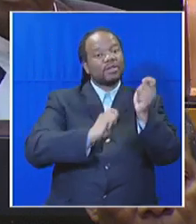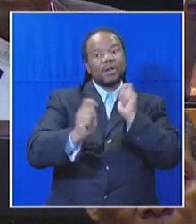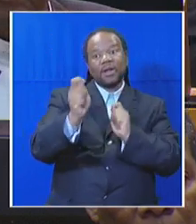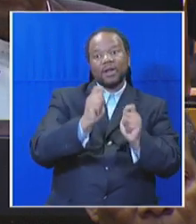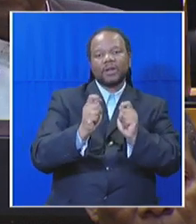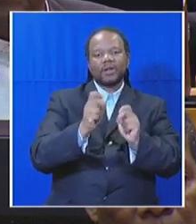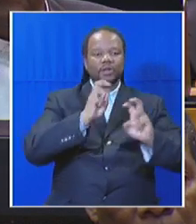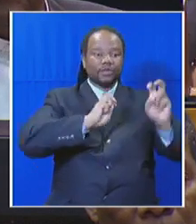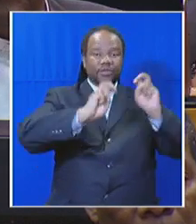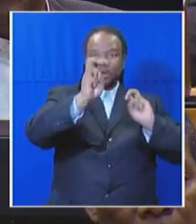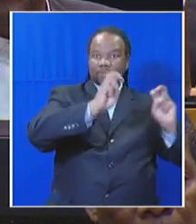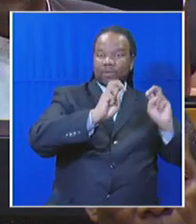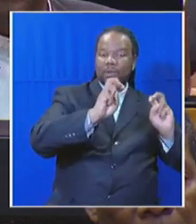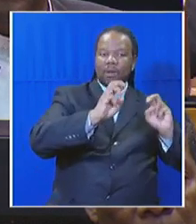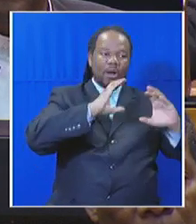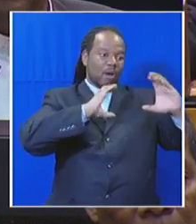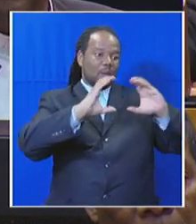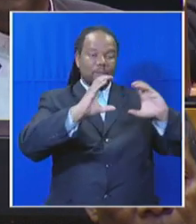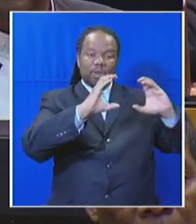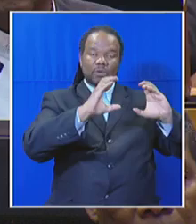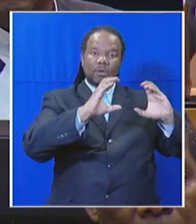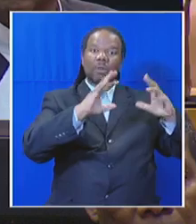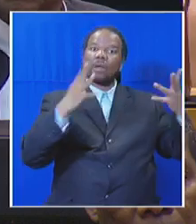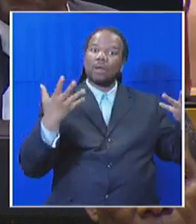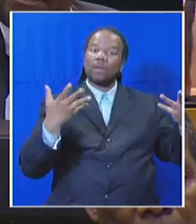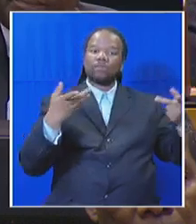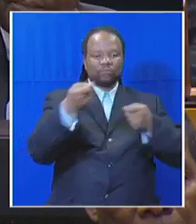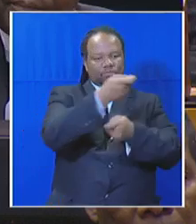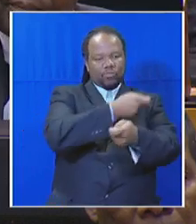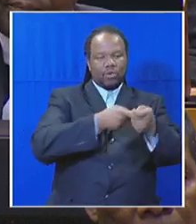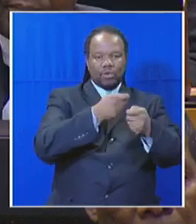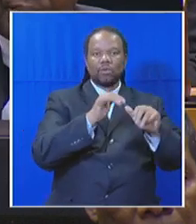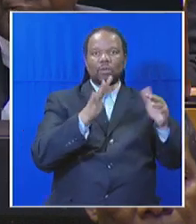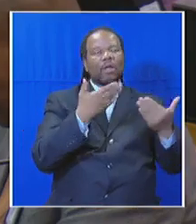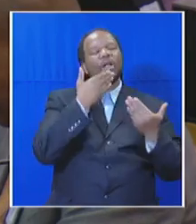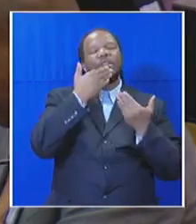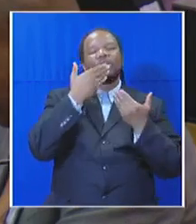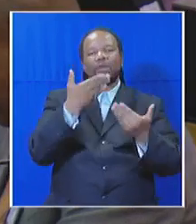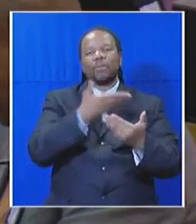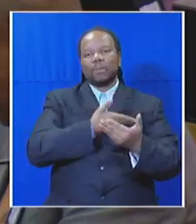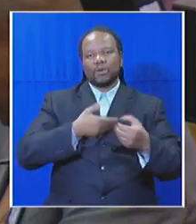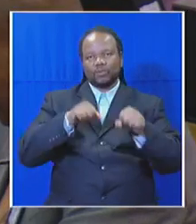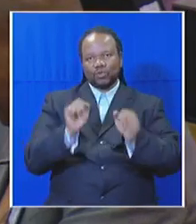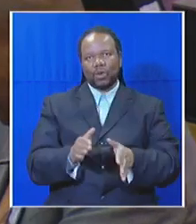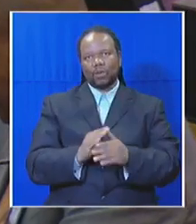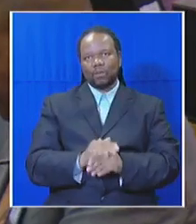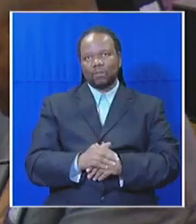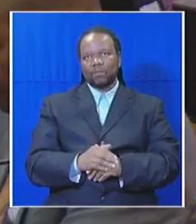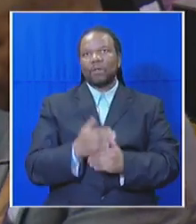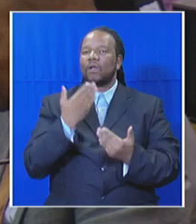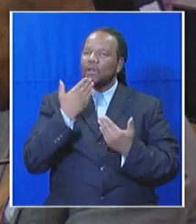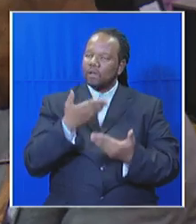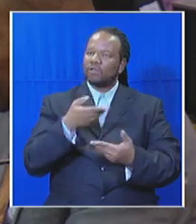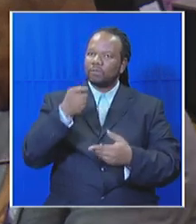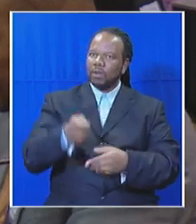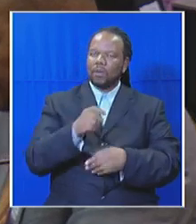transportation, communications, and training. I thank you, Madam Chair. Speaker.